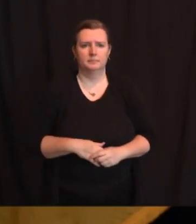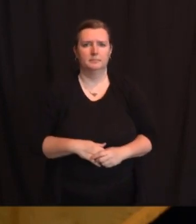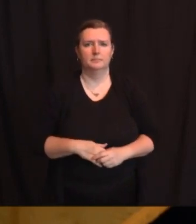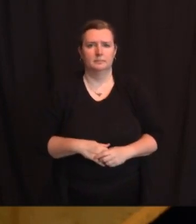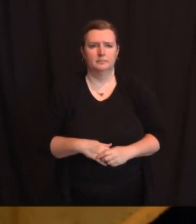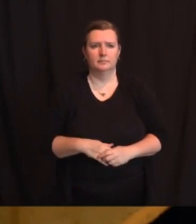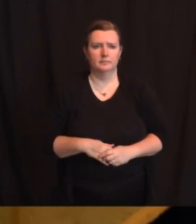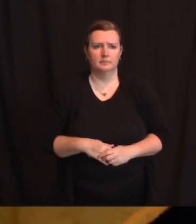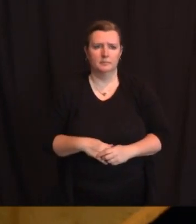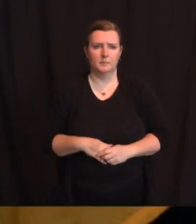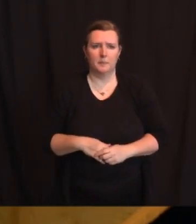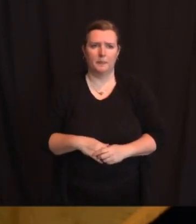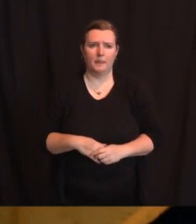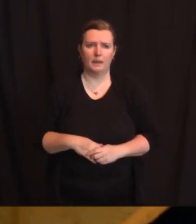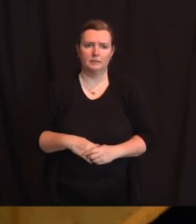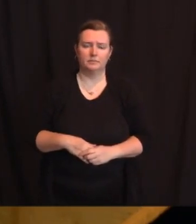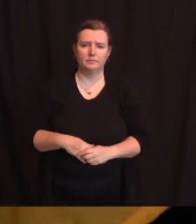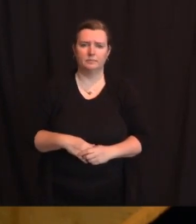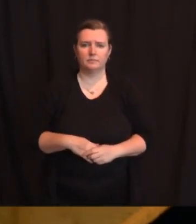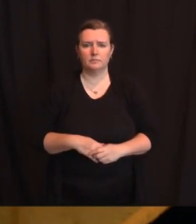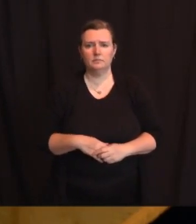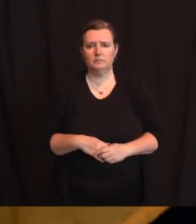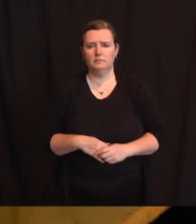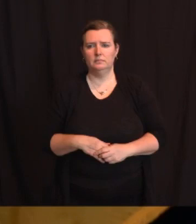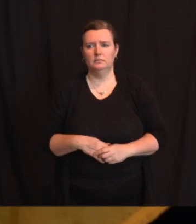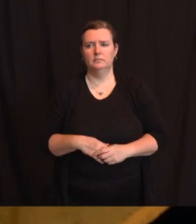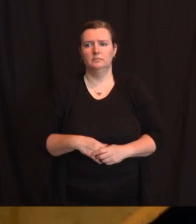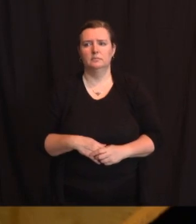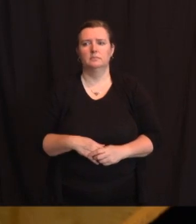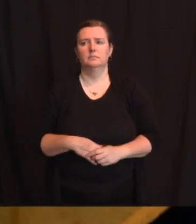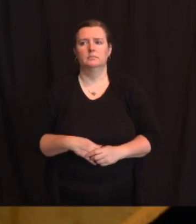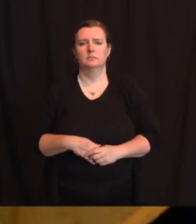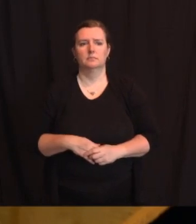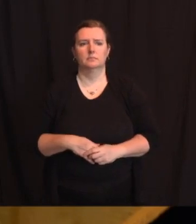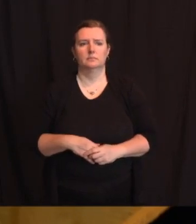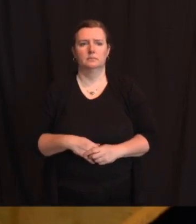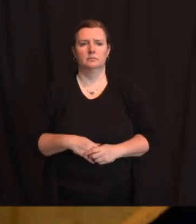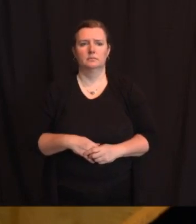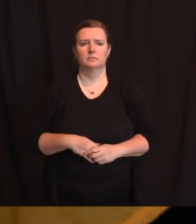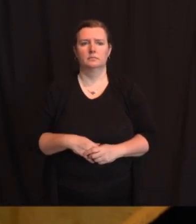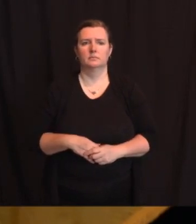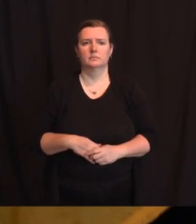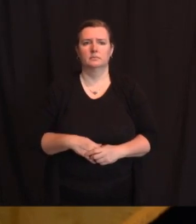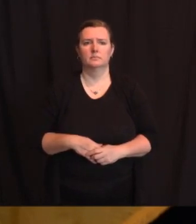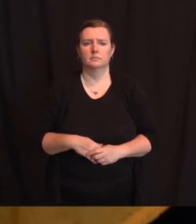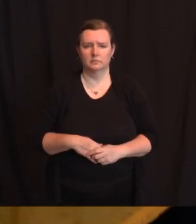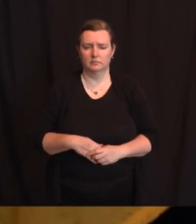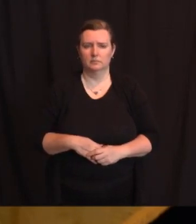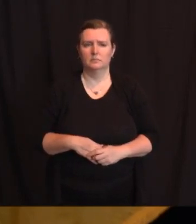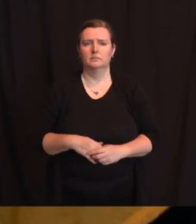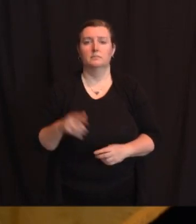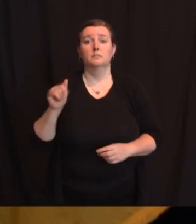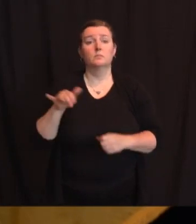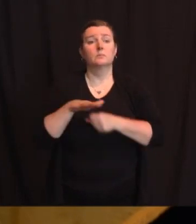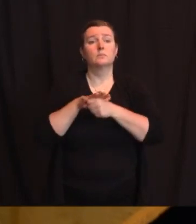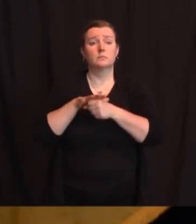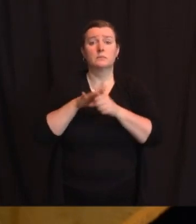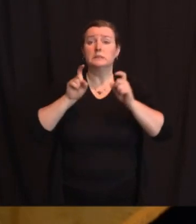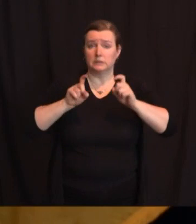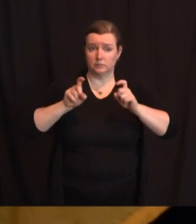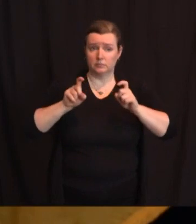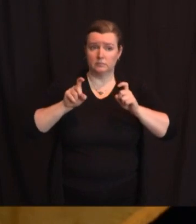and 745 staff. The expectation is that universal testing of residents will